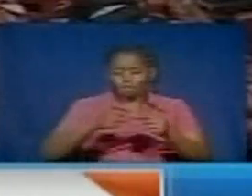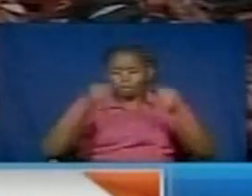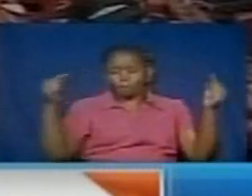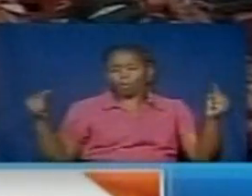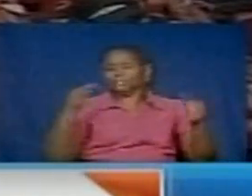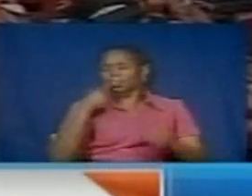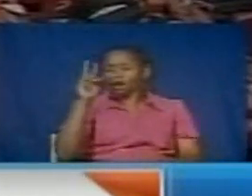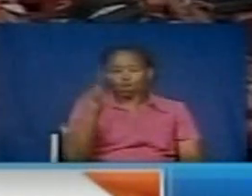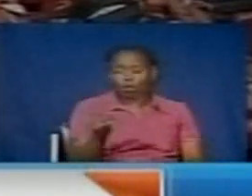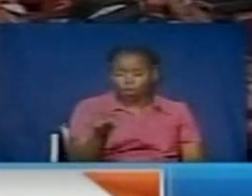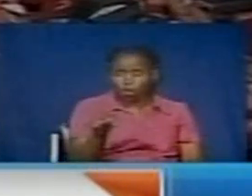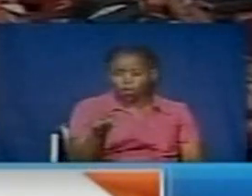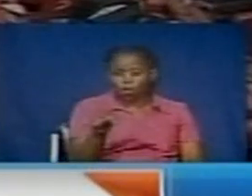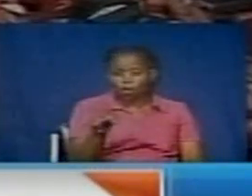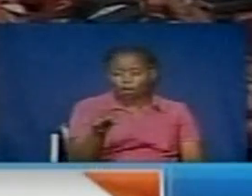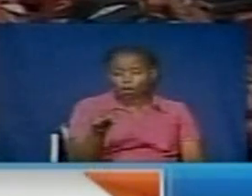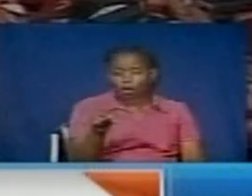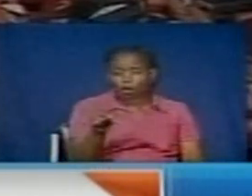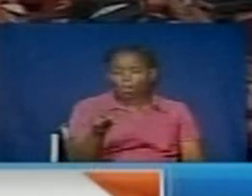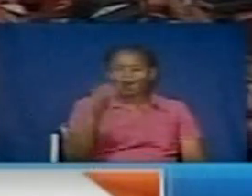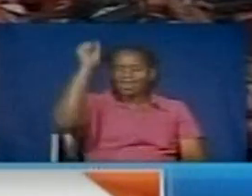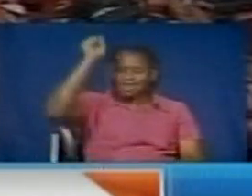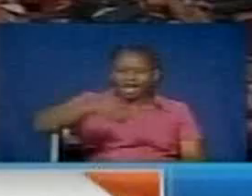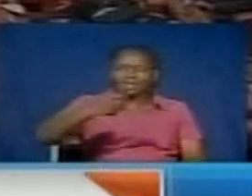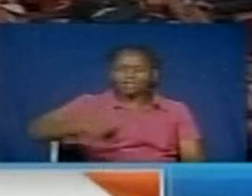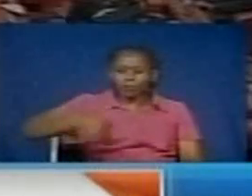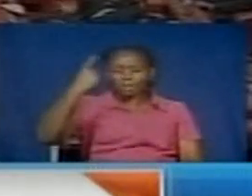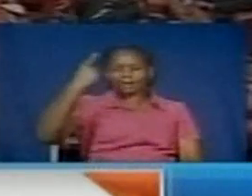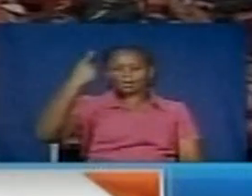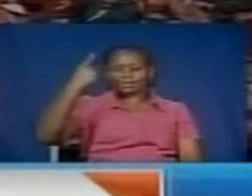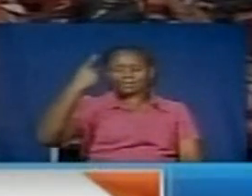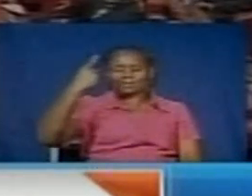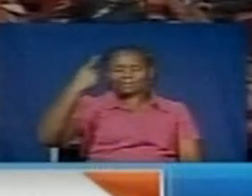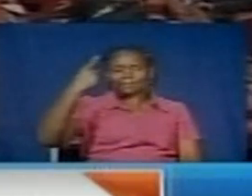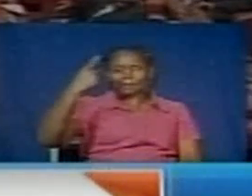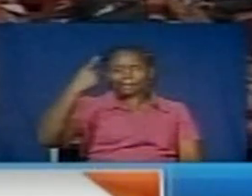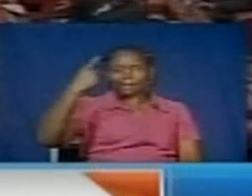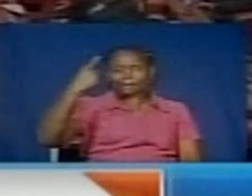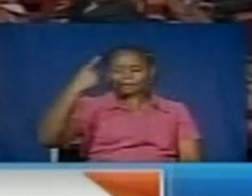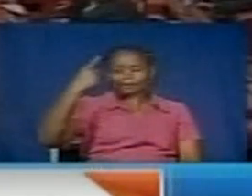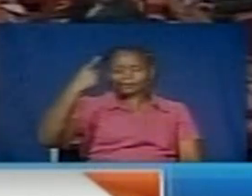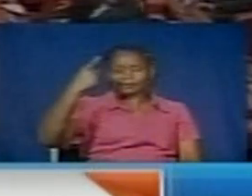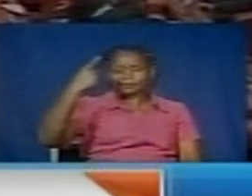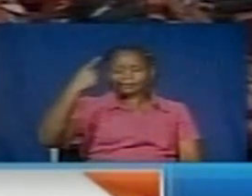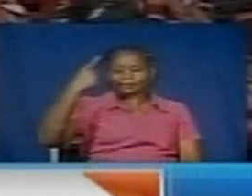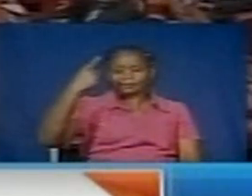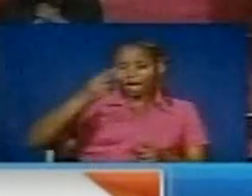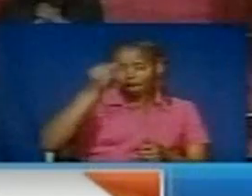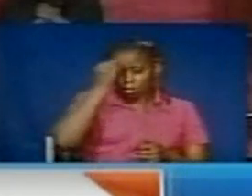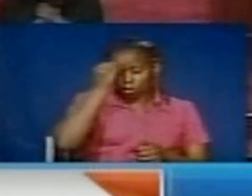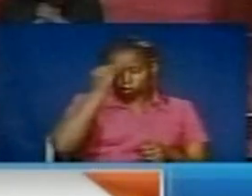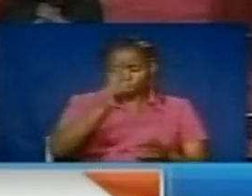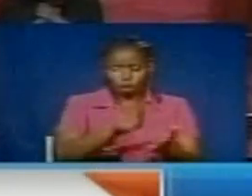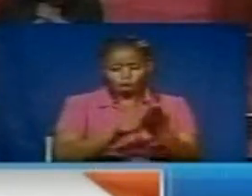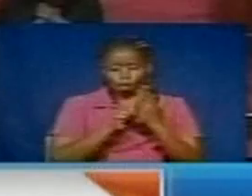of a contrary opinion say nay? The ayes have it. The House approved President Uhuru Kenyatta's choice of 16